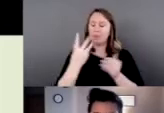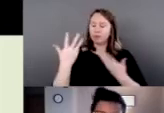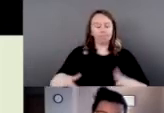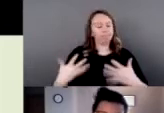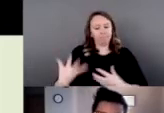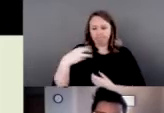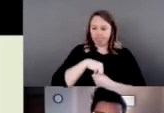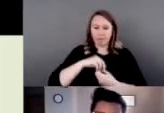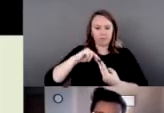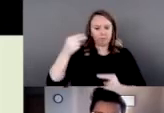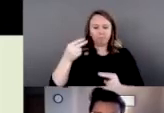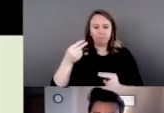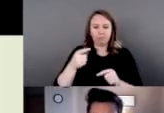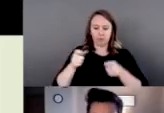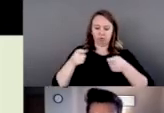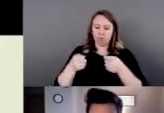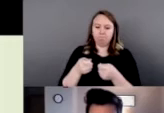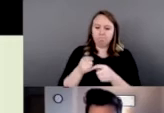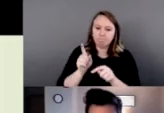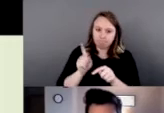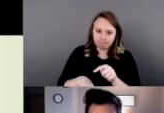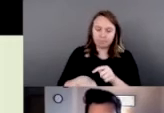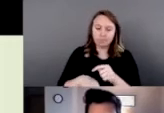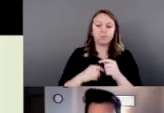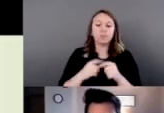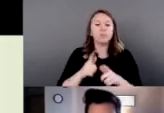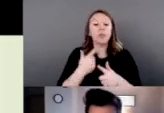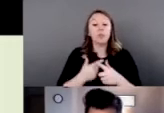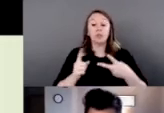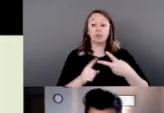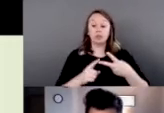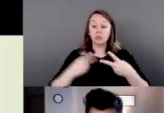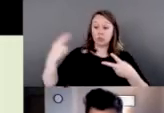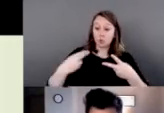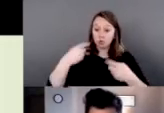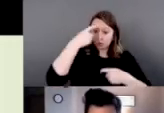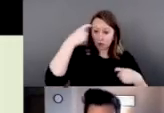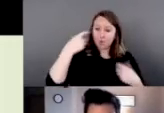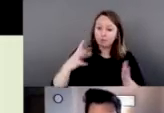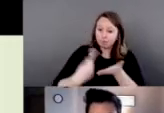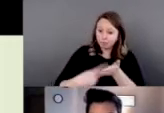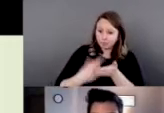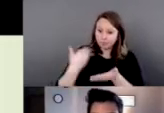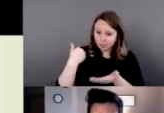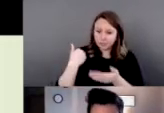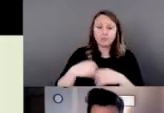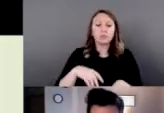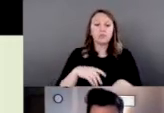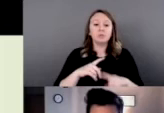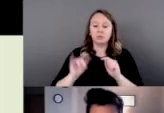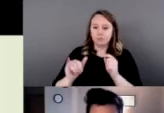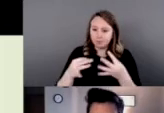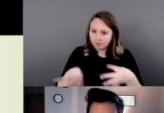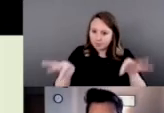just discussed a little bit earlier, the historical trauma. This historical trauma is really important, and it